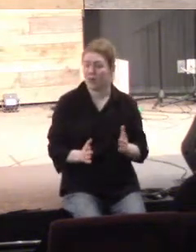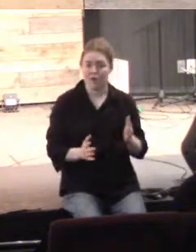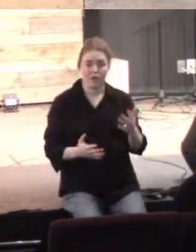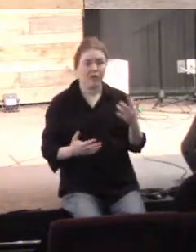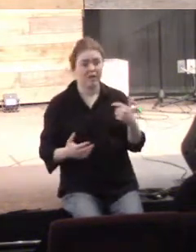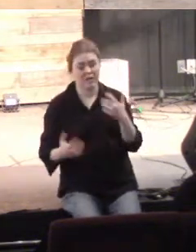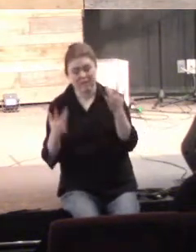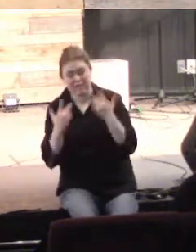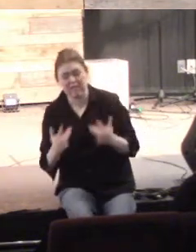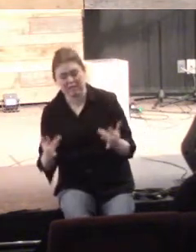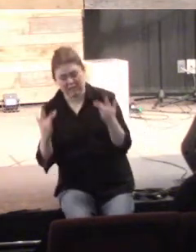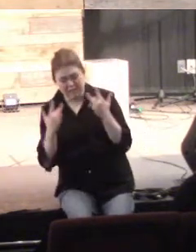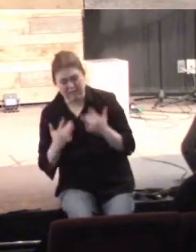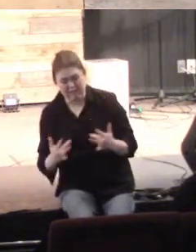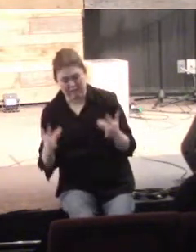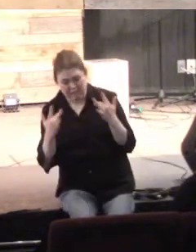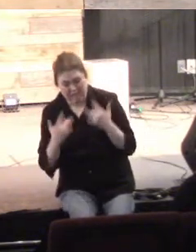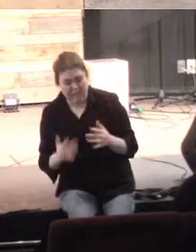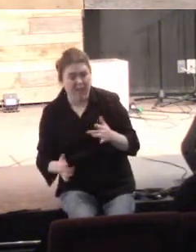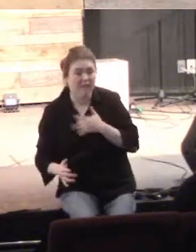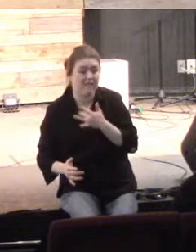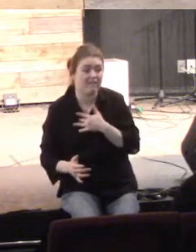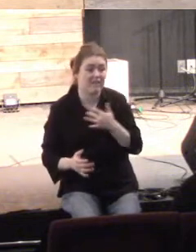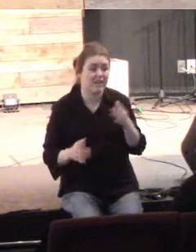self-pity, feel hopeless.